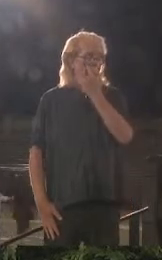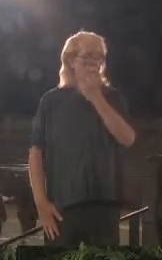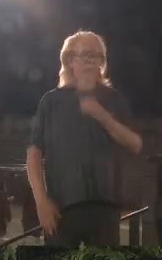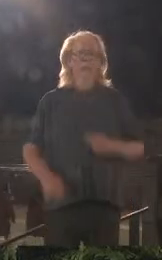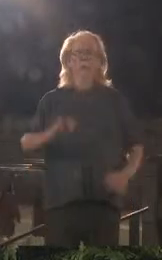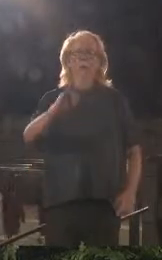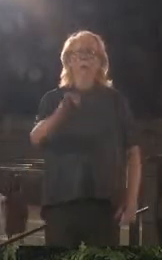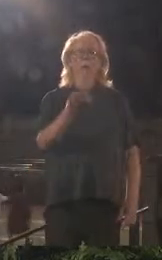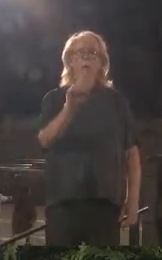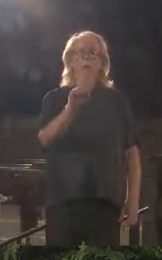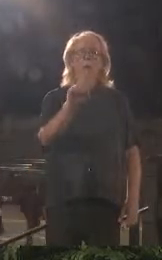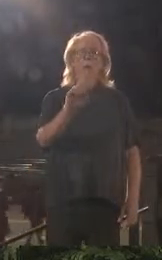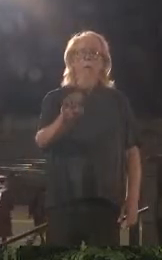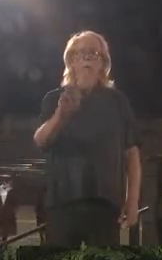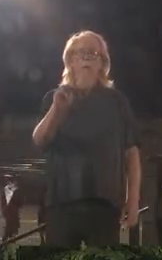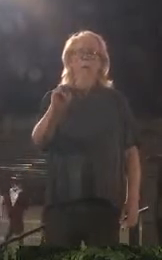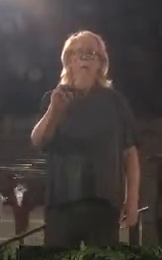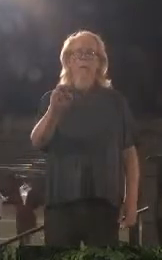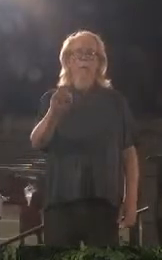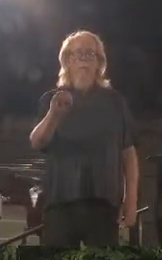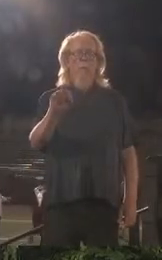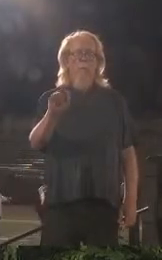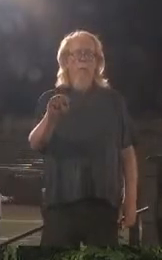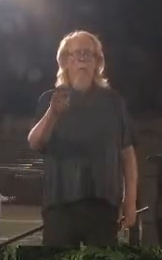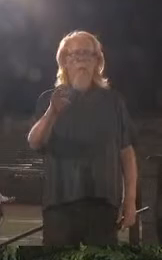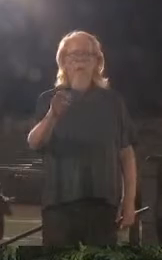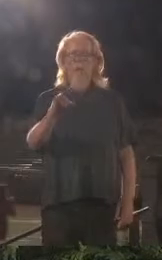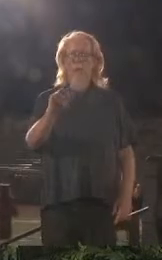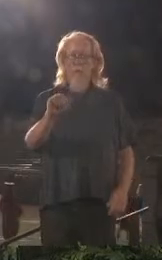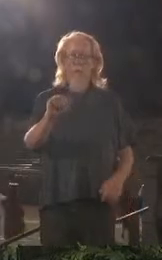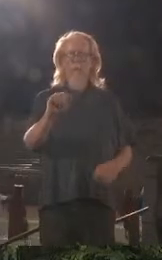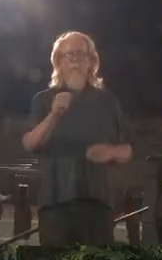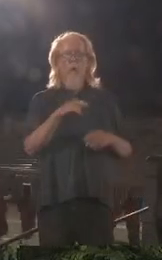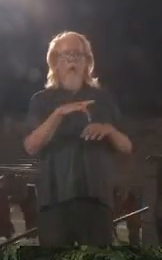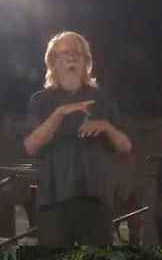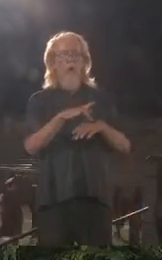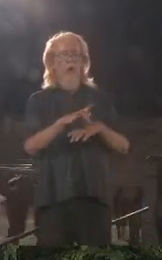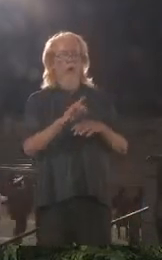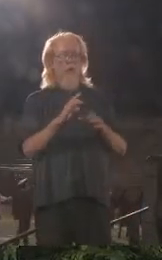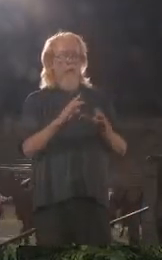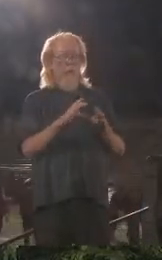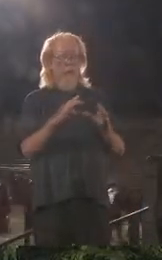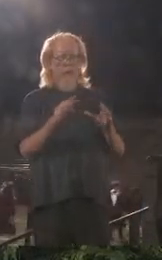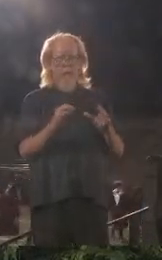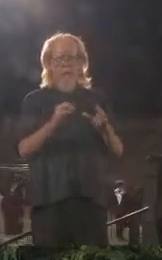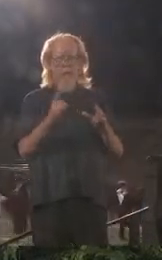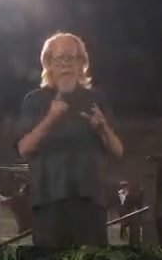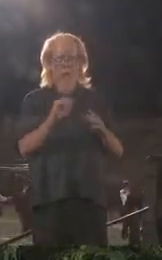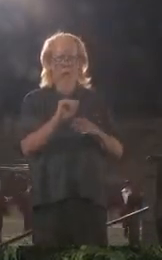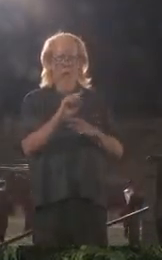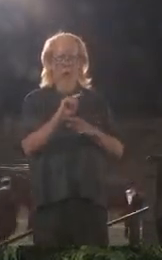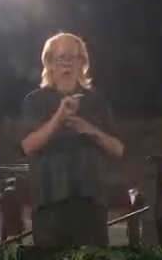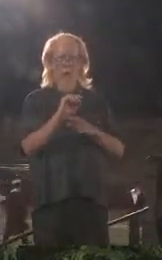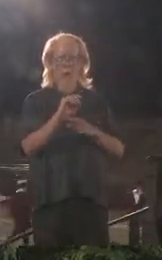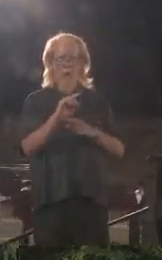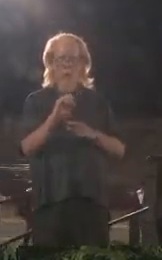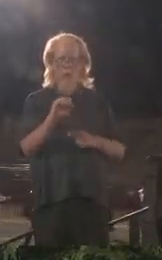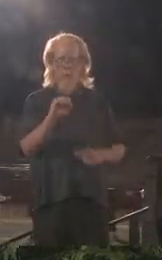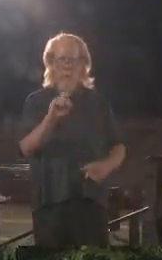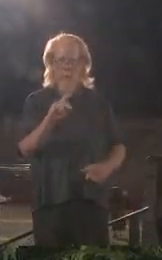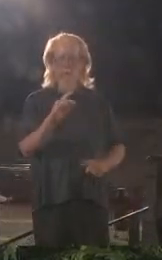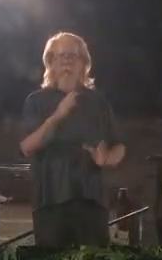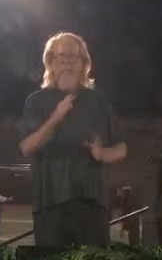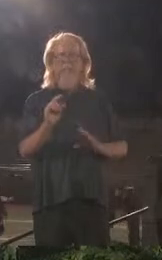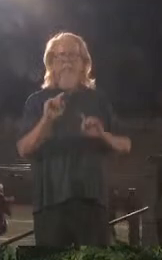Jose R. Manjares earned a certification in Autodesk Rivet and will be attending San Antonio College.